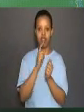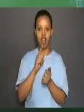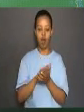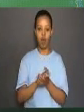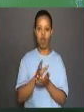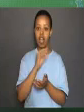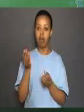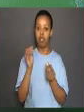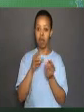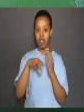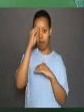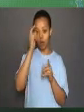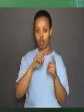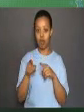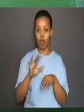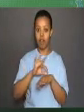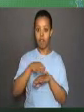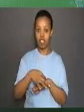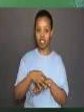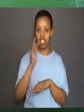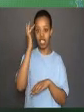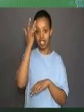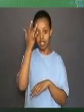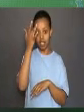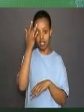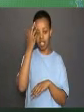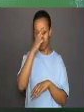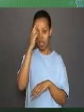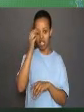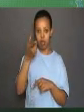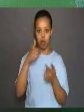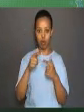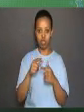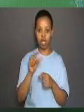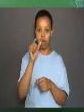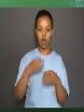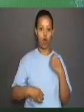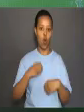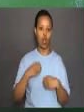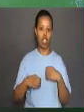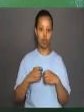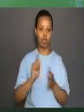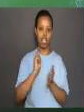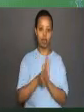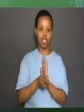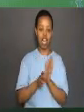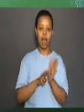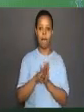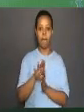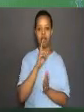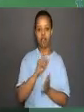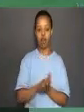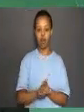learned that infectious diseases are caused by microorganisms such as